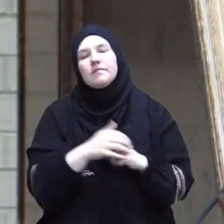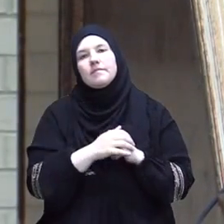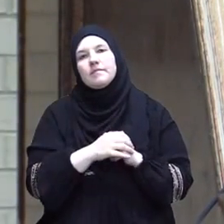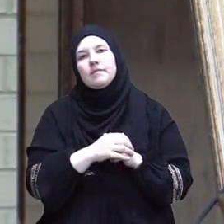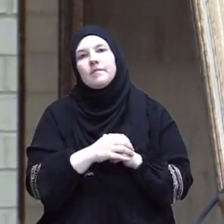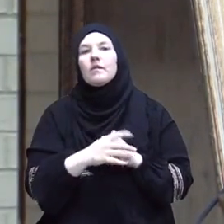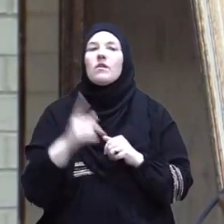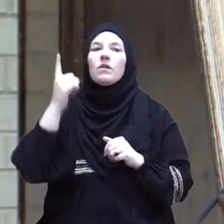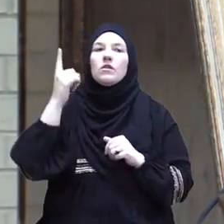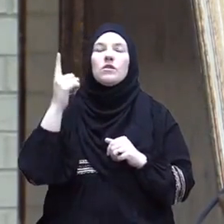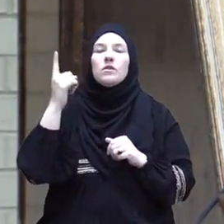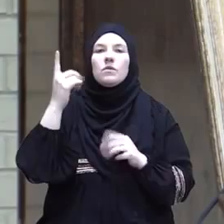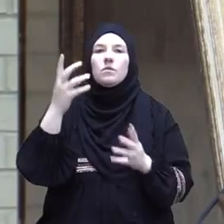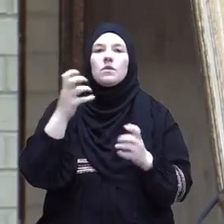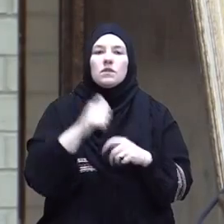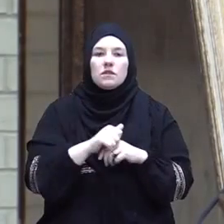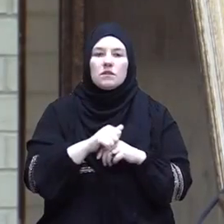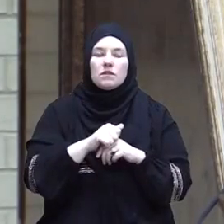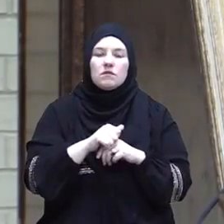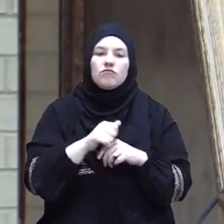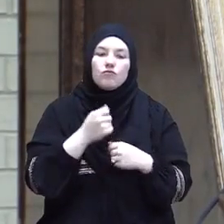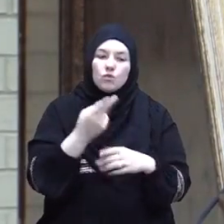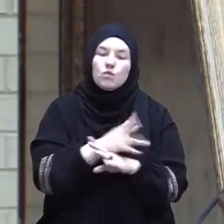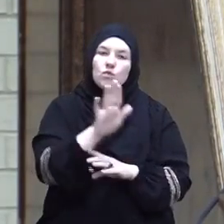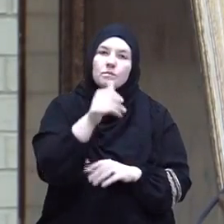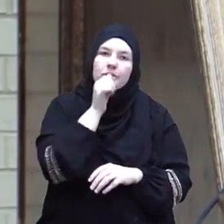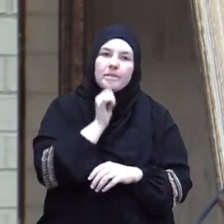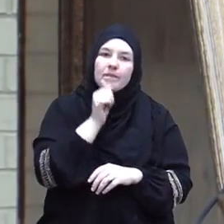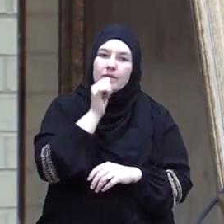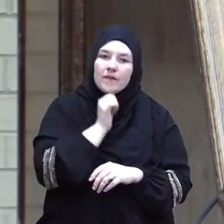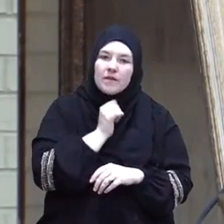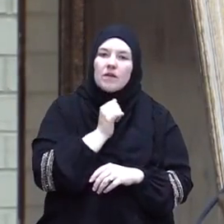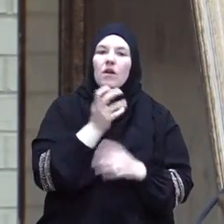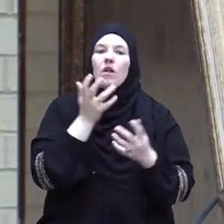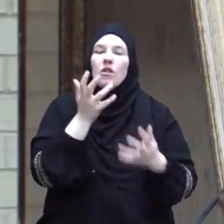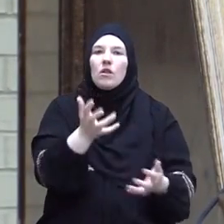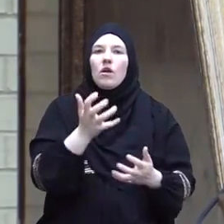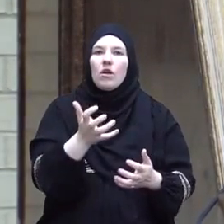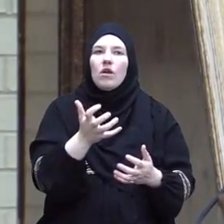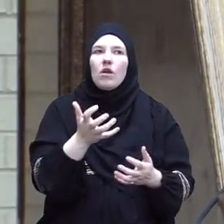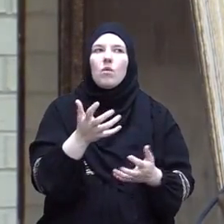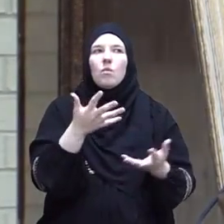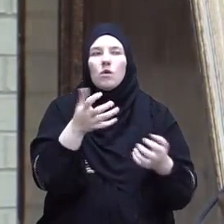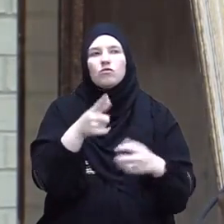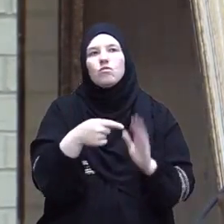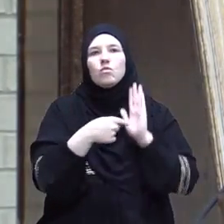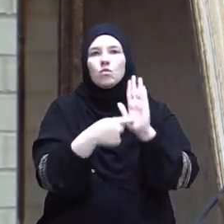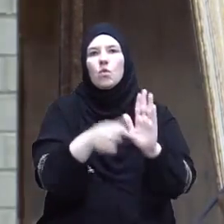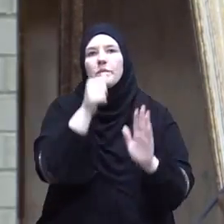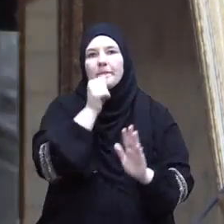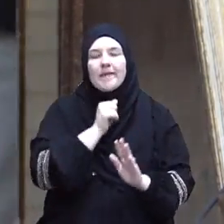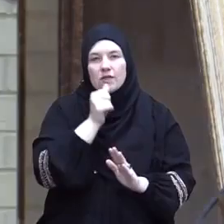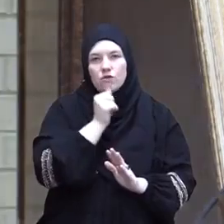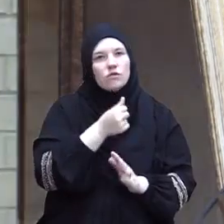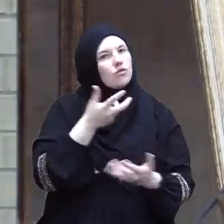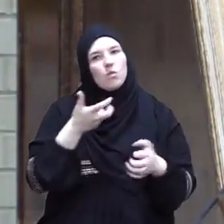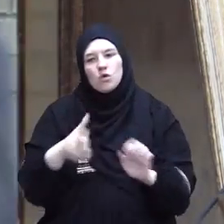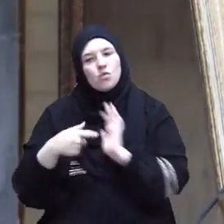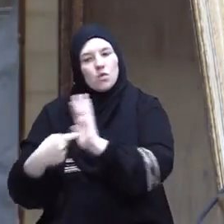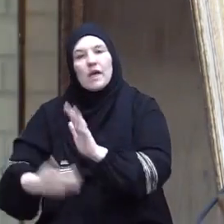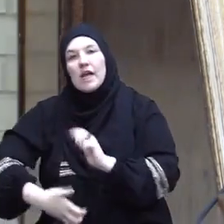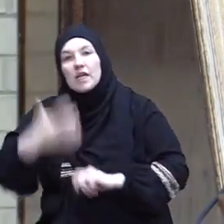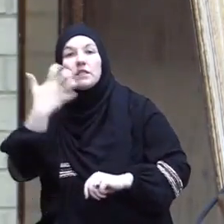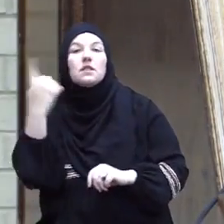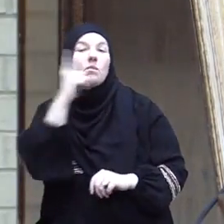Allah sends someone to test your patience, Allah wants to get your patience out, not your anger. When